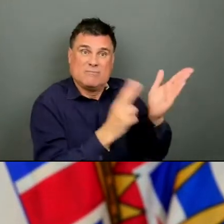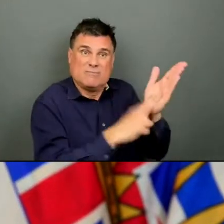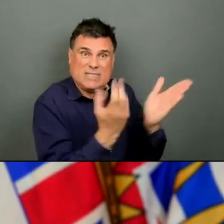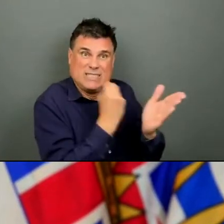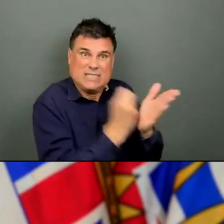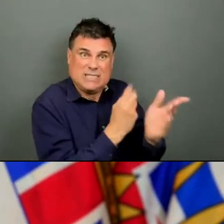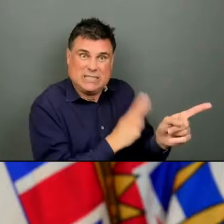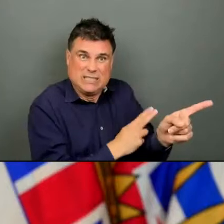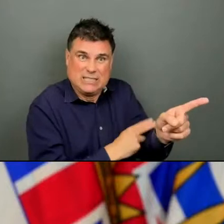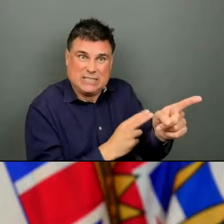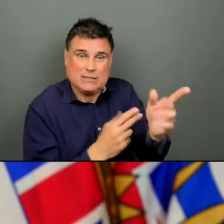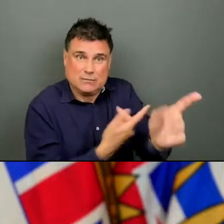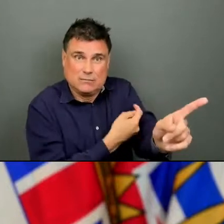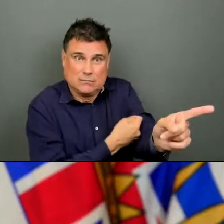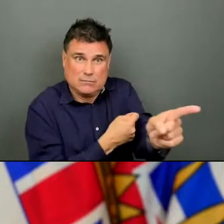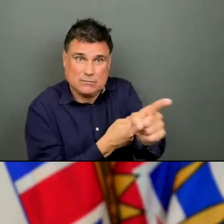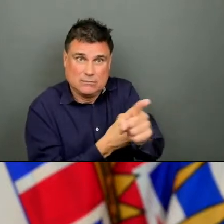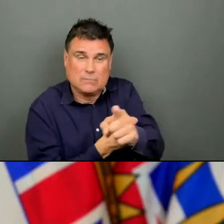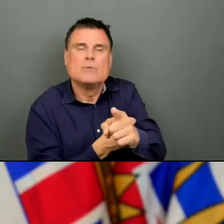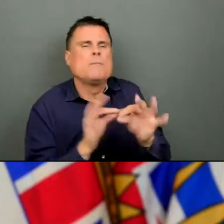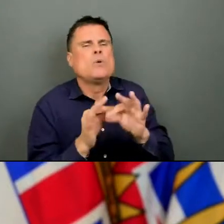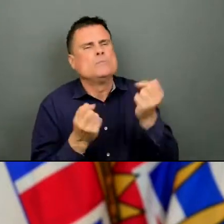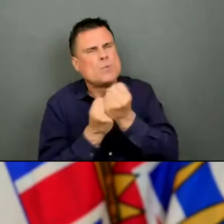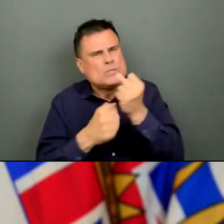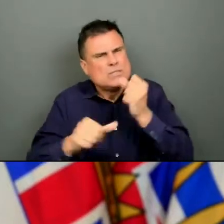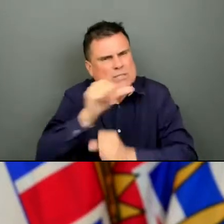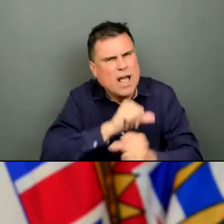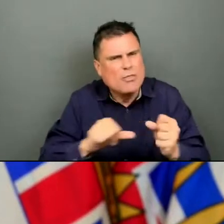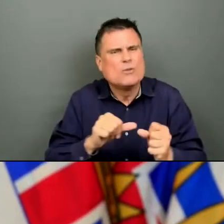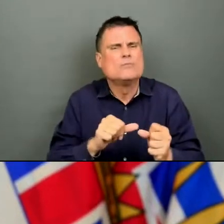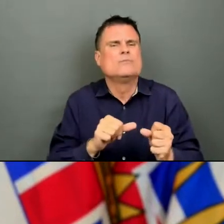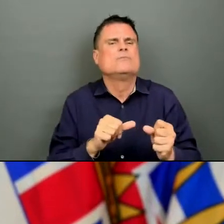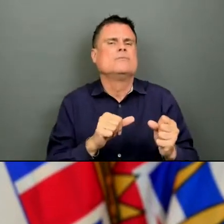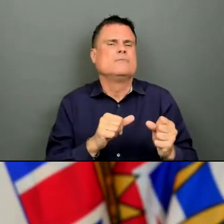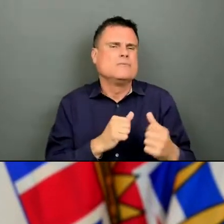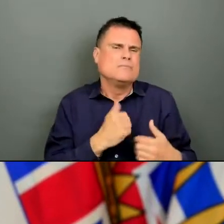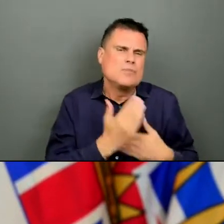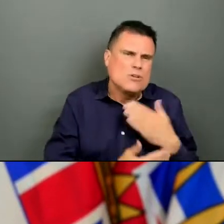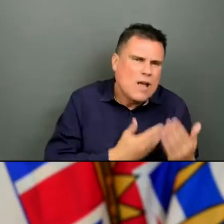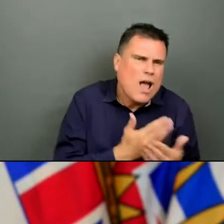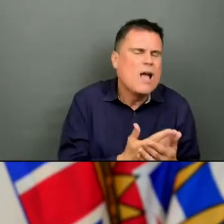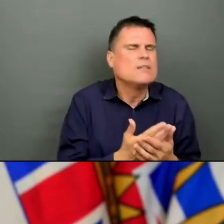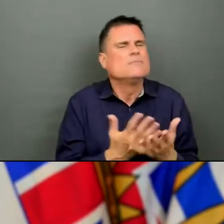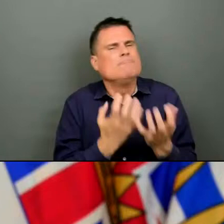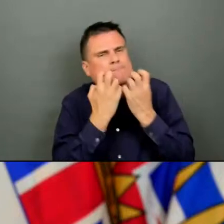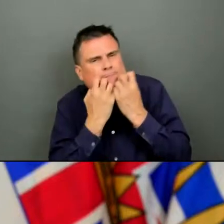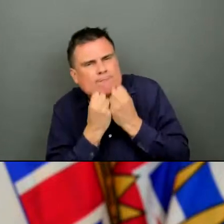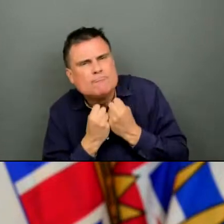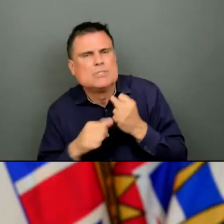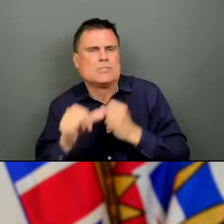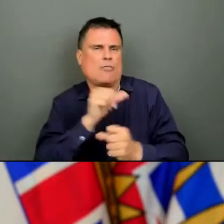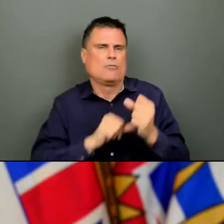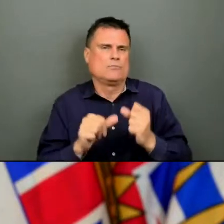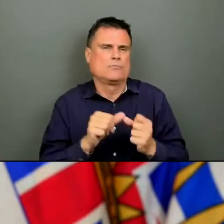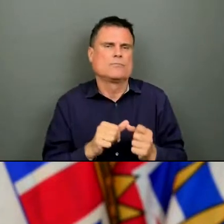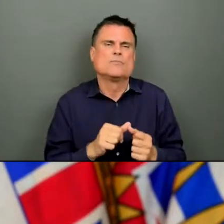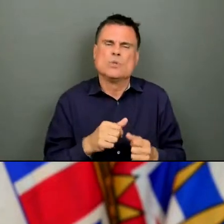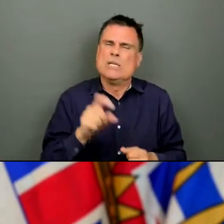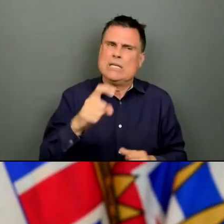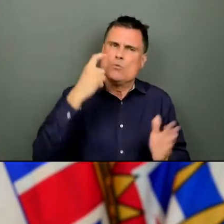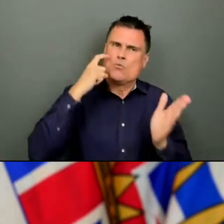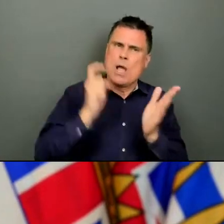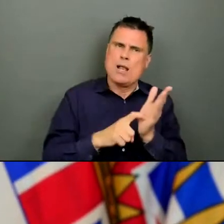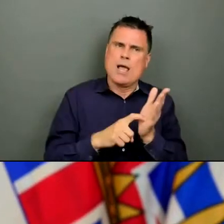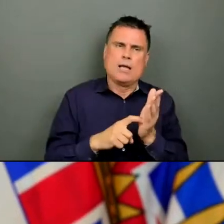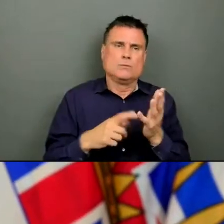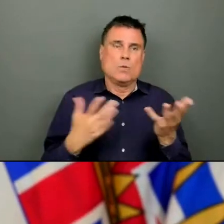to support one another with kindness and compassion. We need to recognize that this transition will be